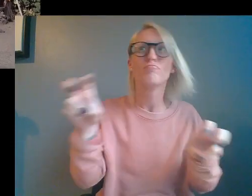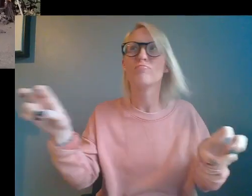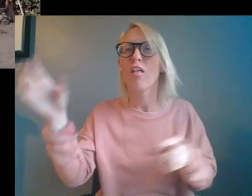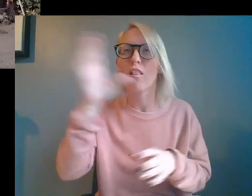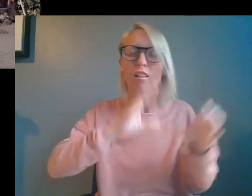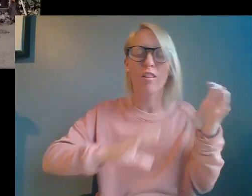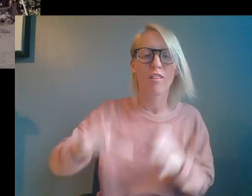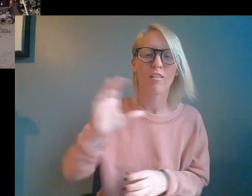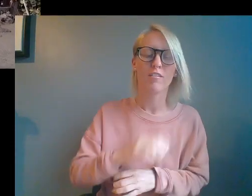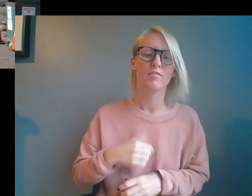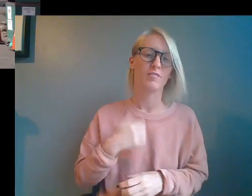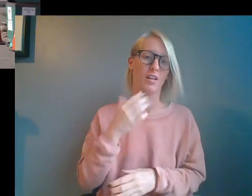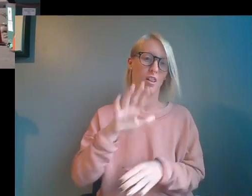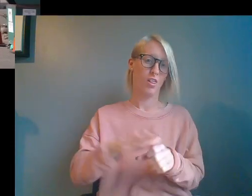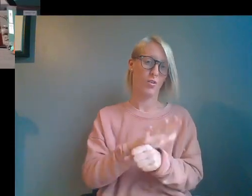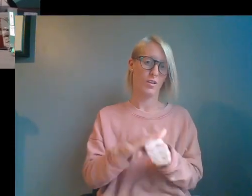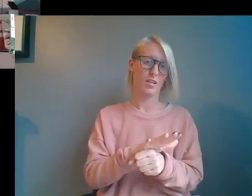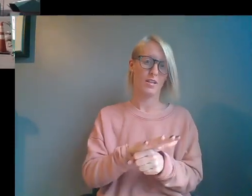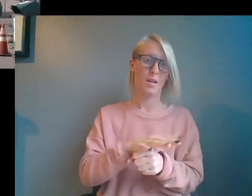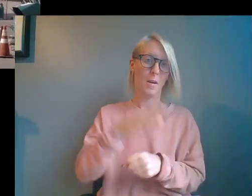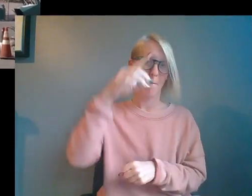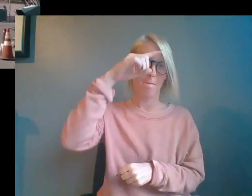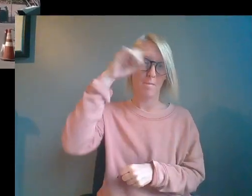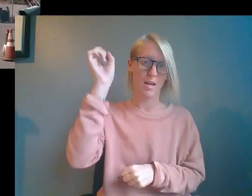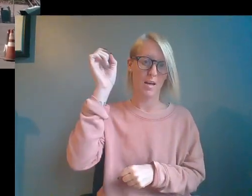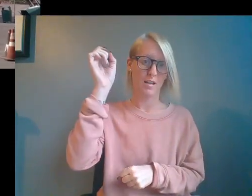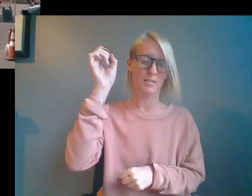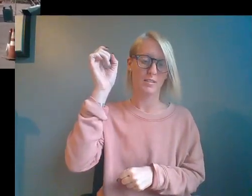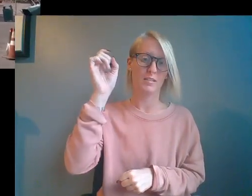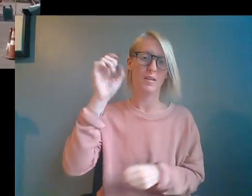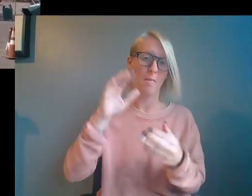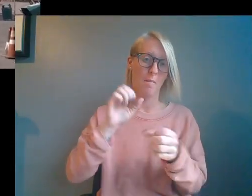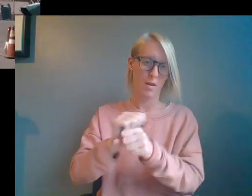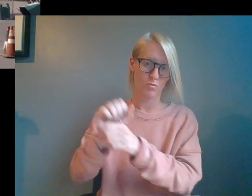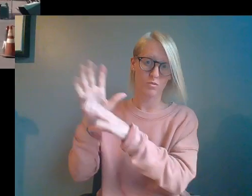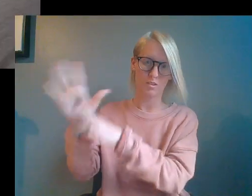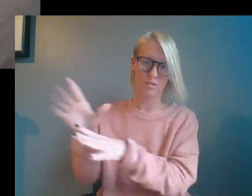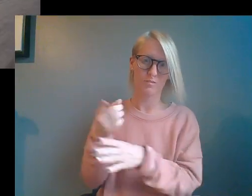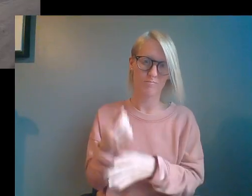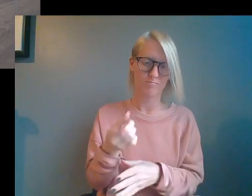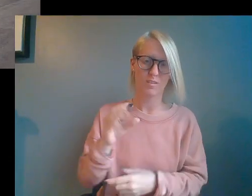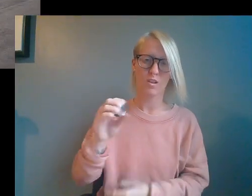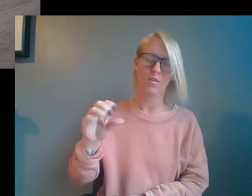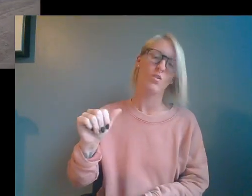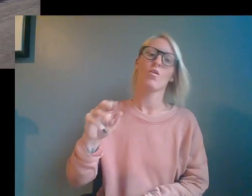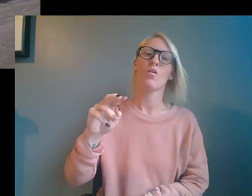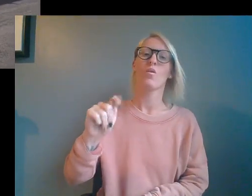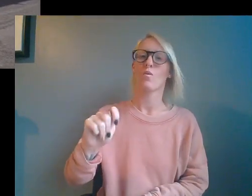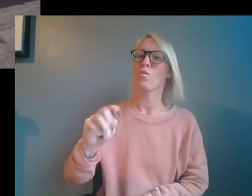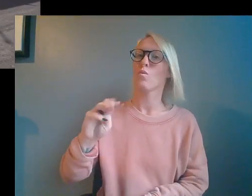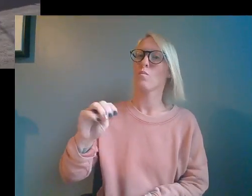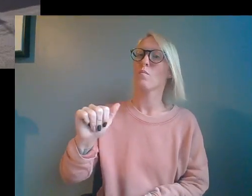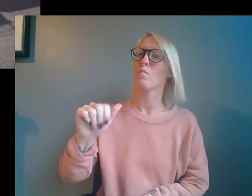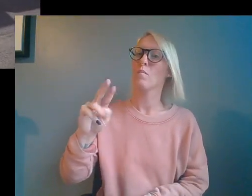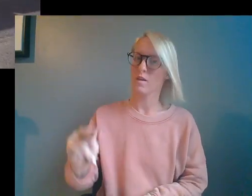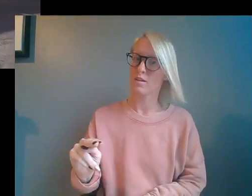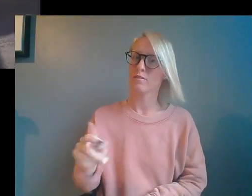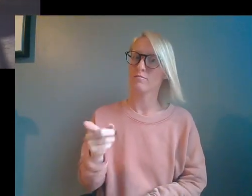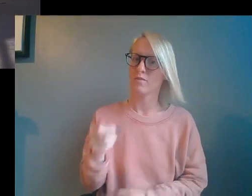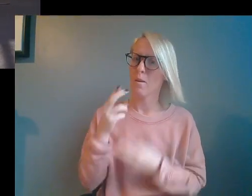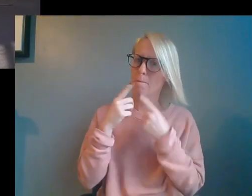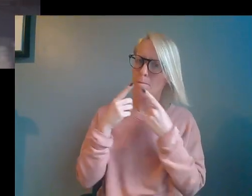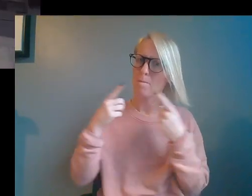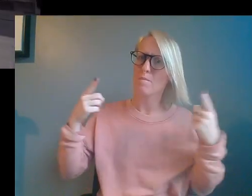Located in the Black Mountains, one of the most picturesque parts of the Route 66 drive, Oatman is famous for the way the town's been preserved and for the fact